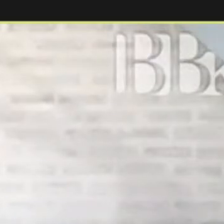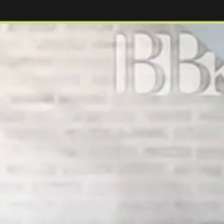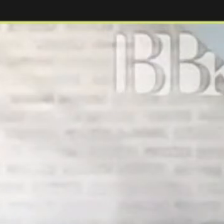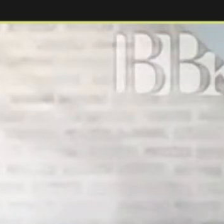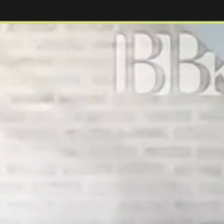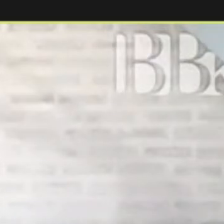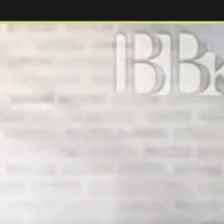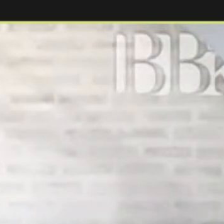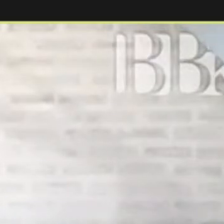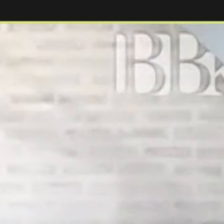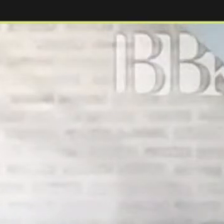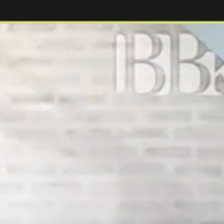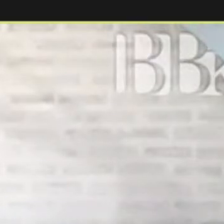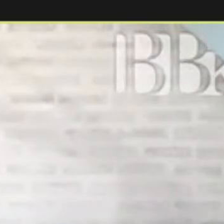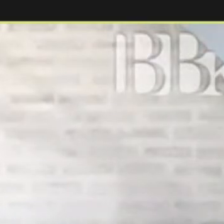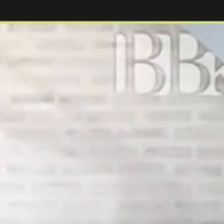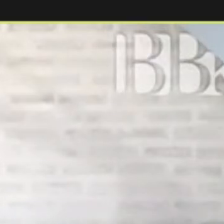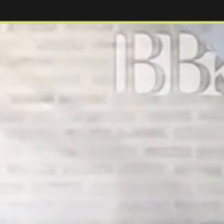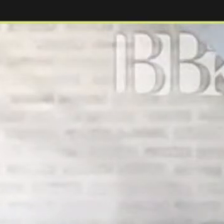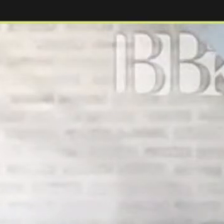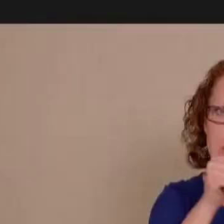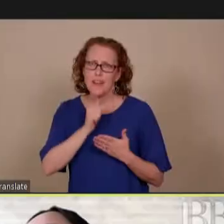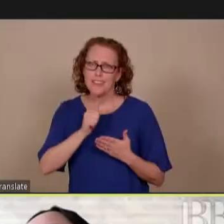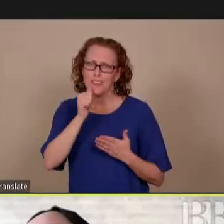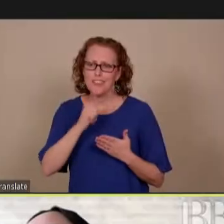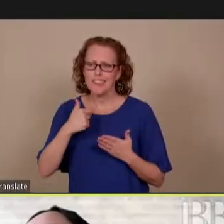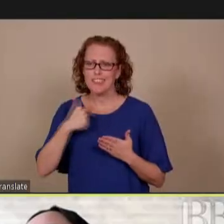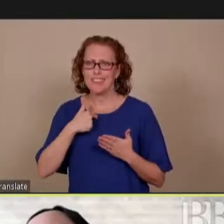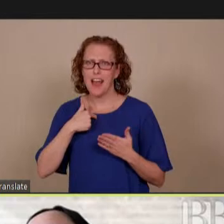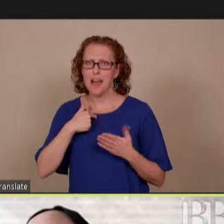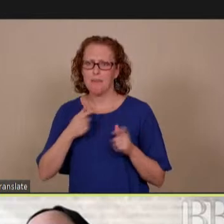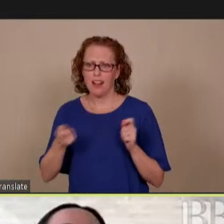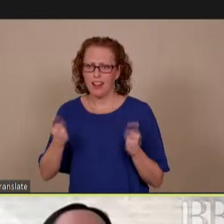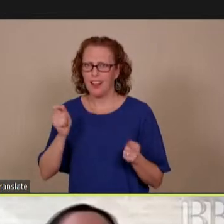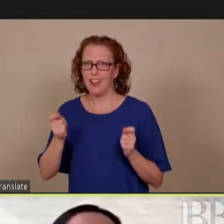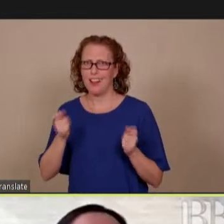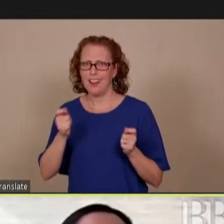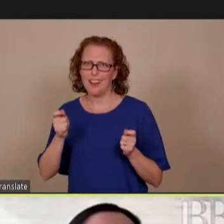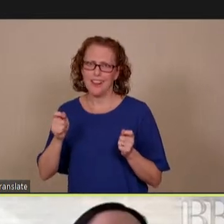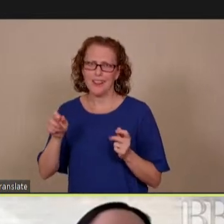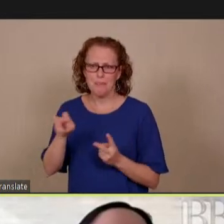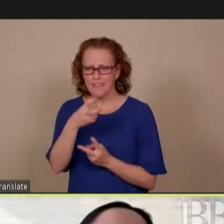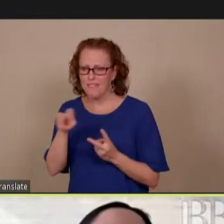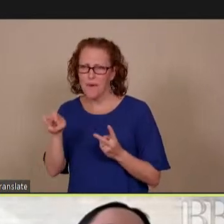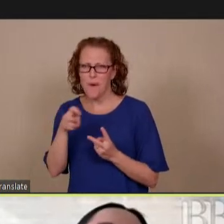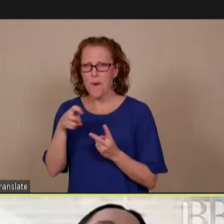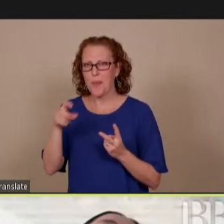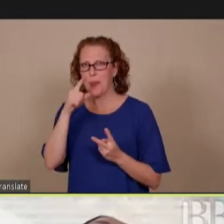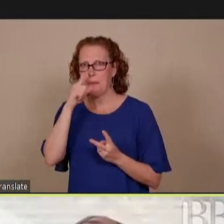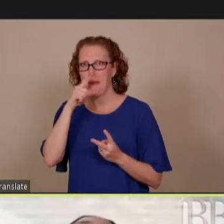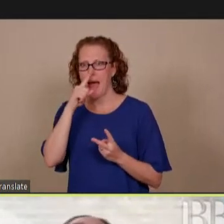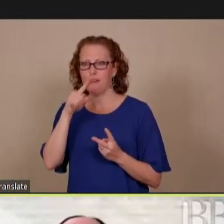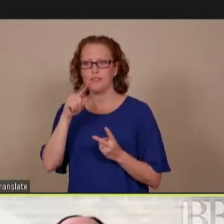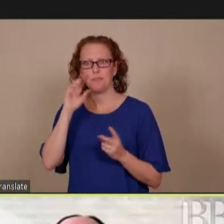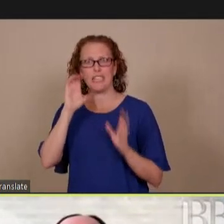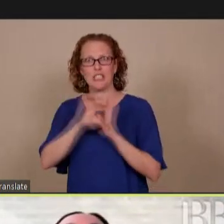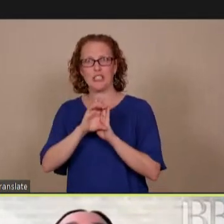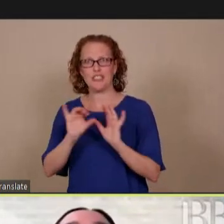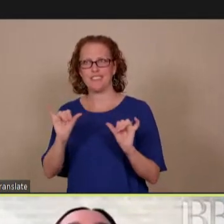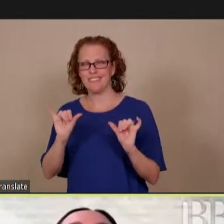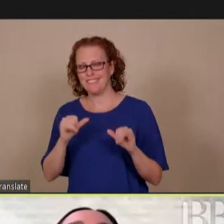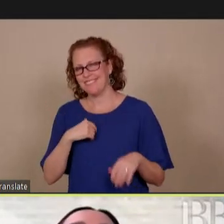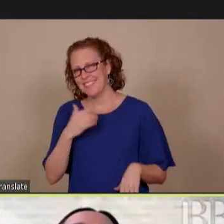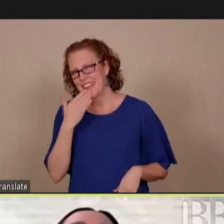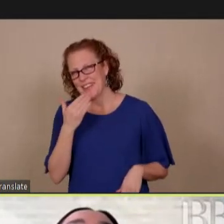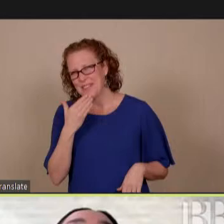And thank you all for your patience. I know that there's a lot of toggling back and forth. Okay, so for map